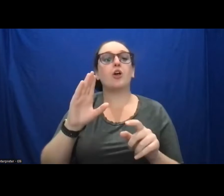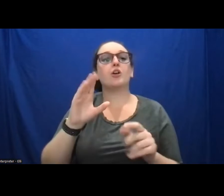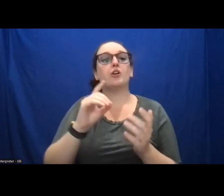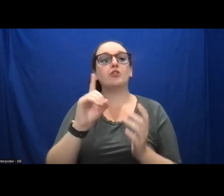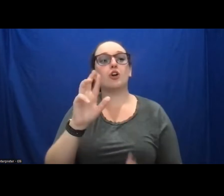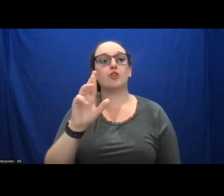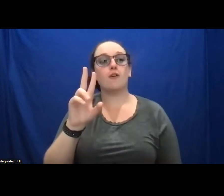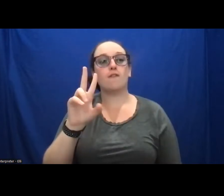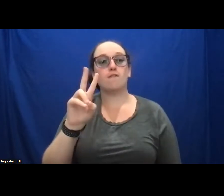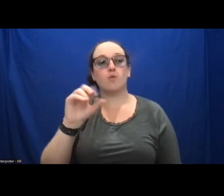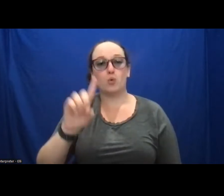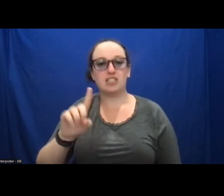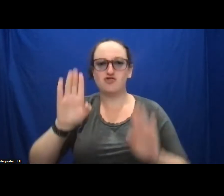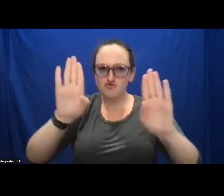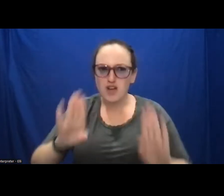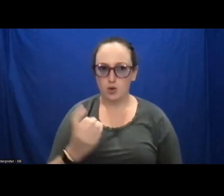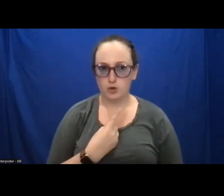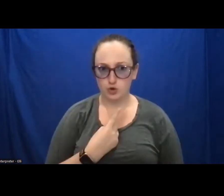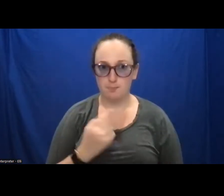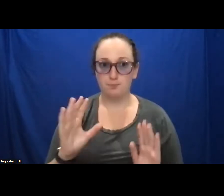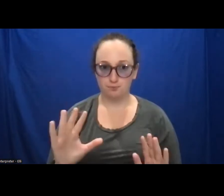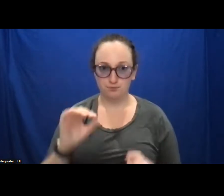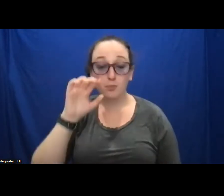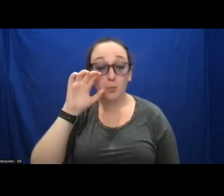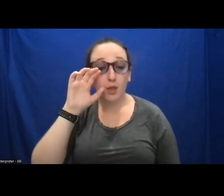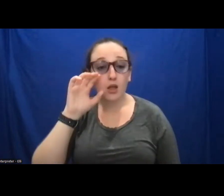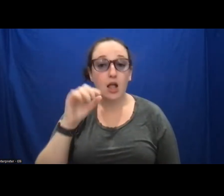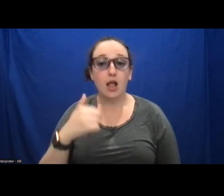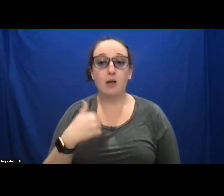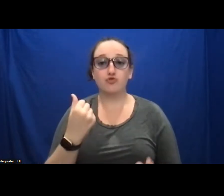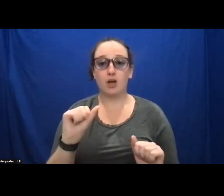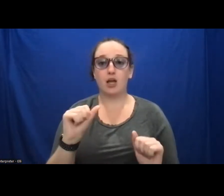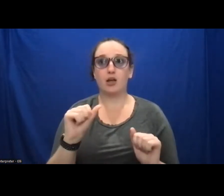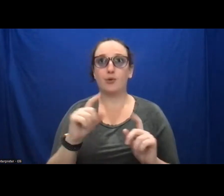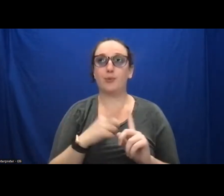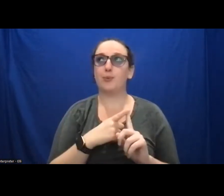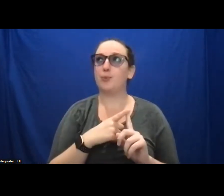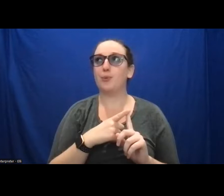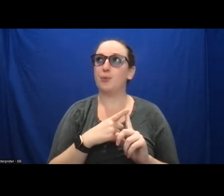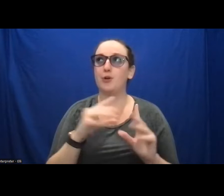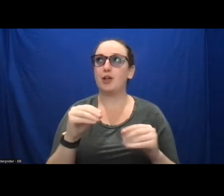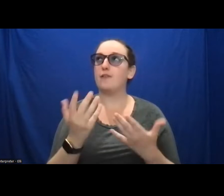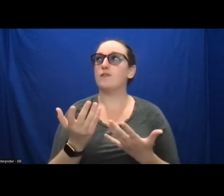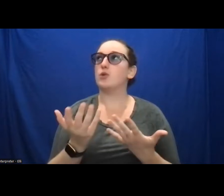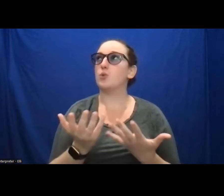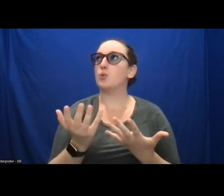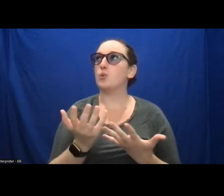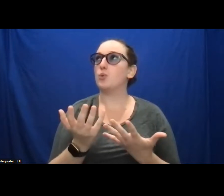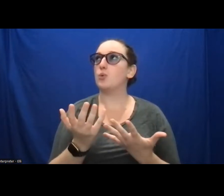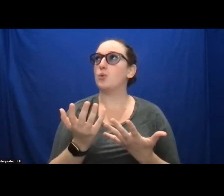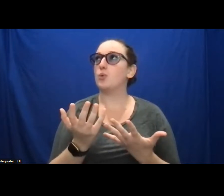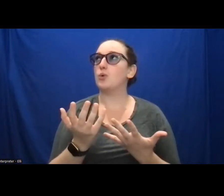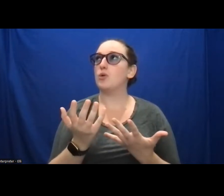question. So, and I'm trying to give you the least